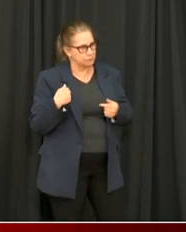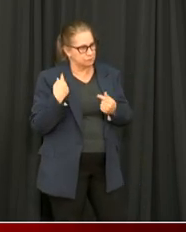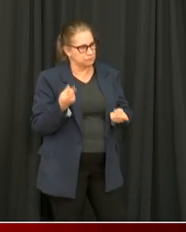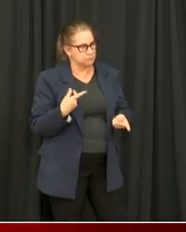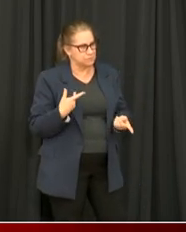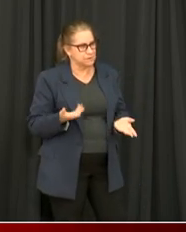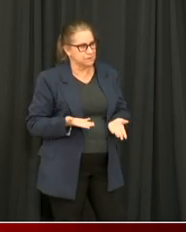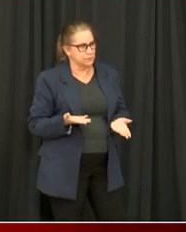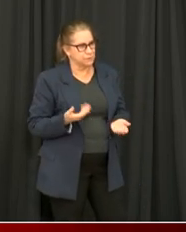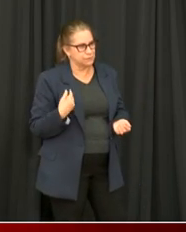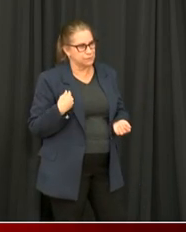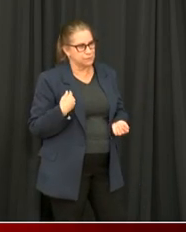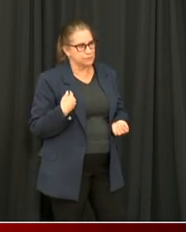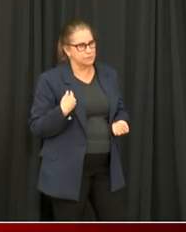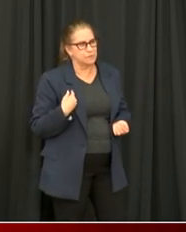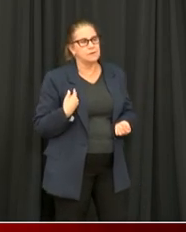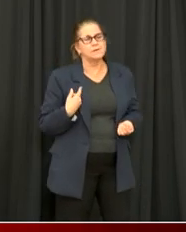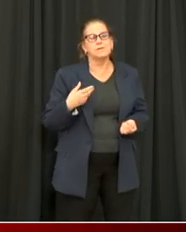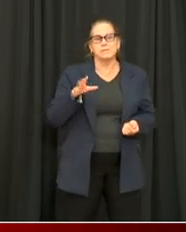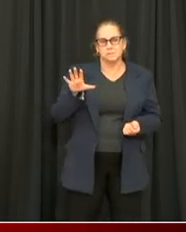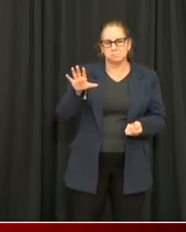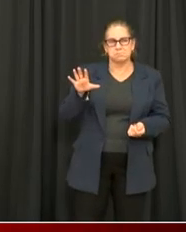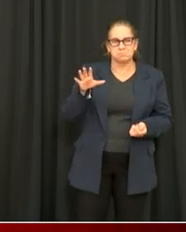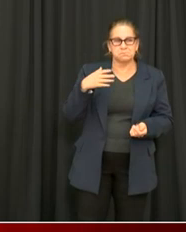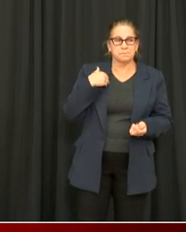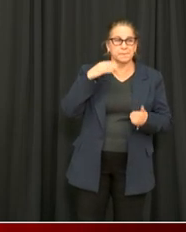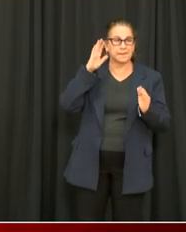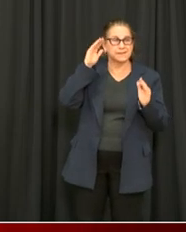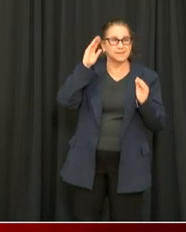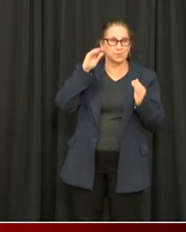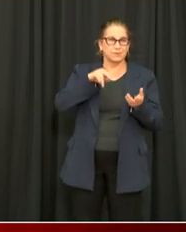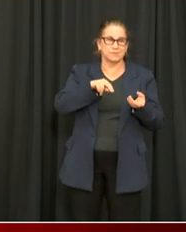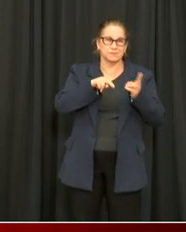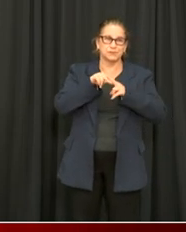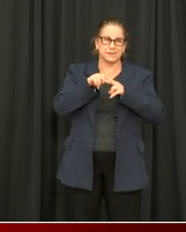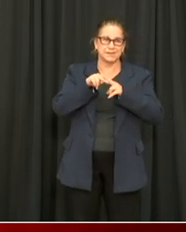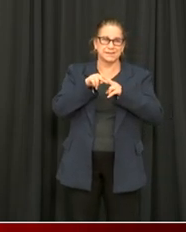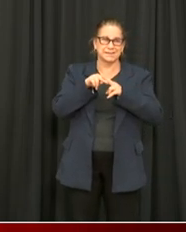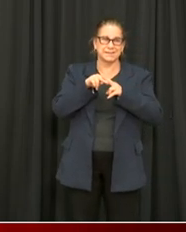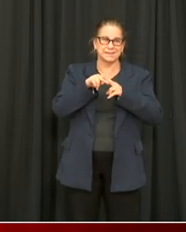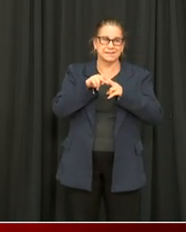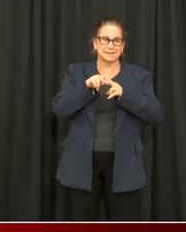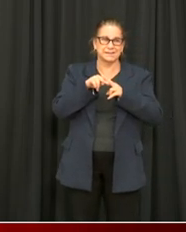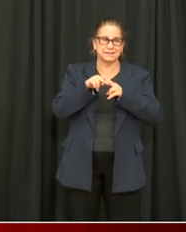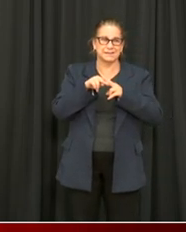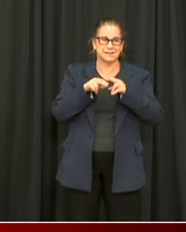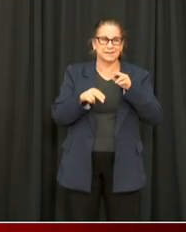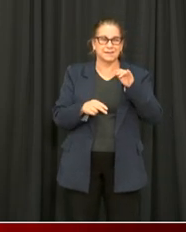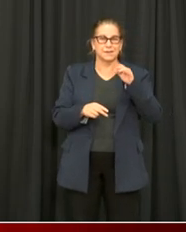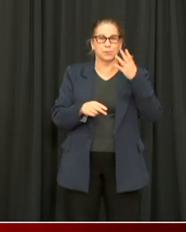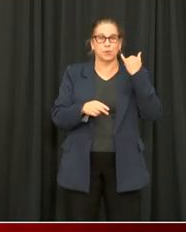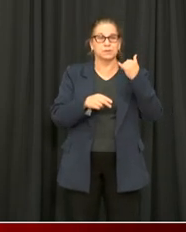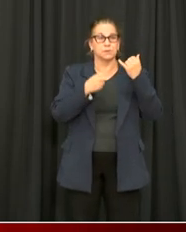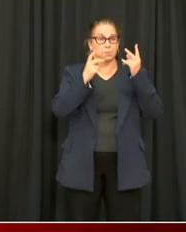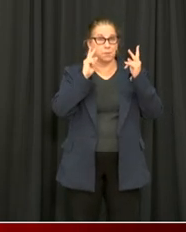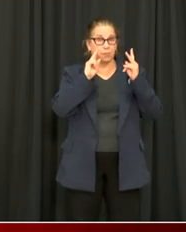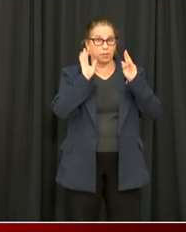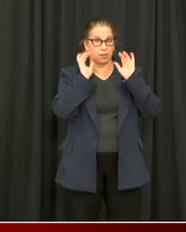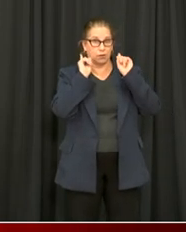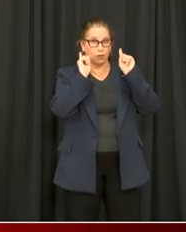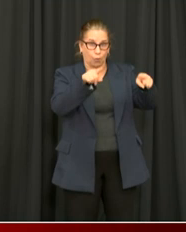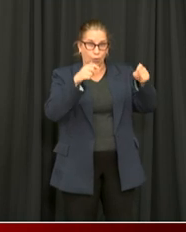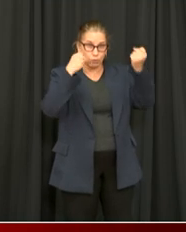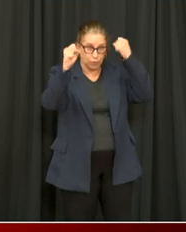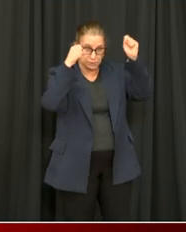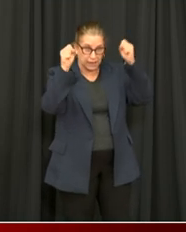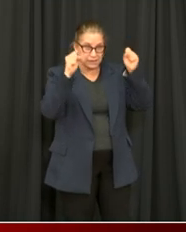Is that we would expect, again, because of the incubation period of the virus, that it would be too early to start to make any